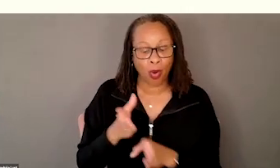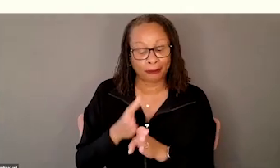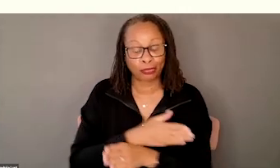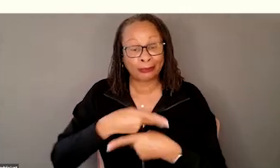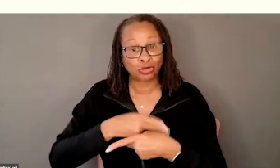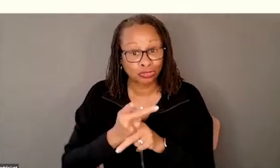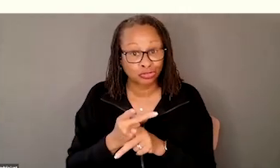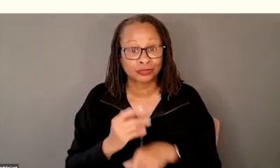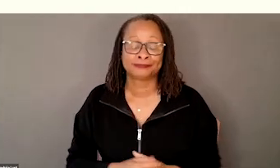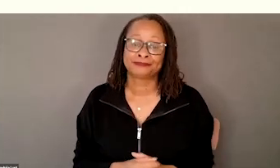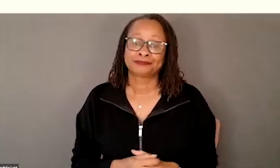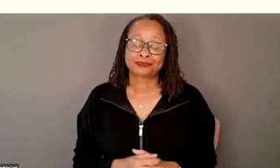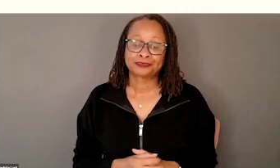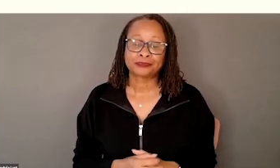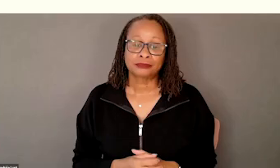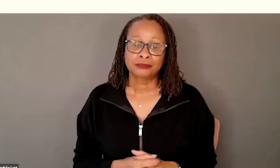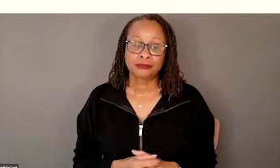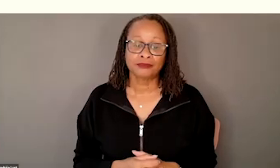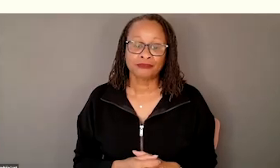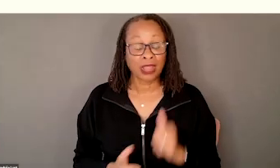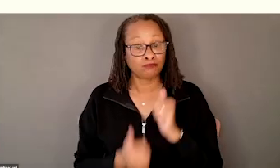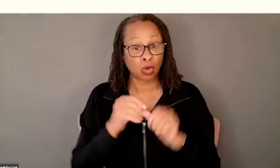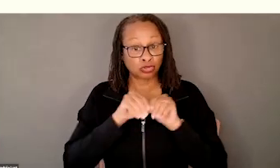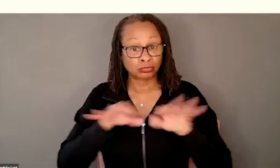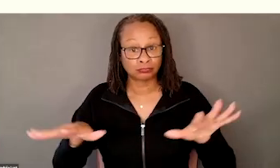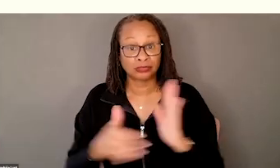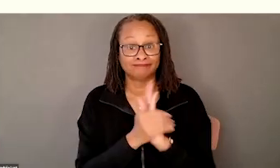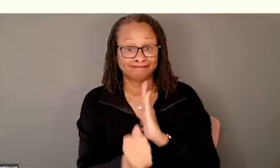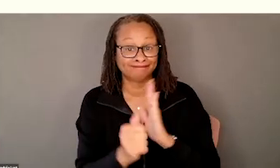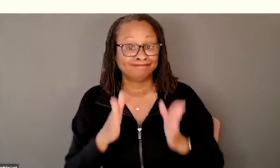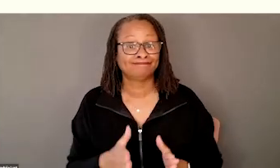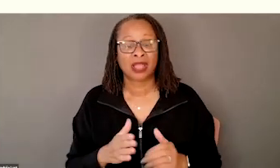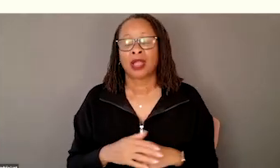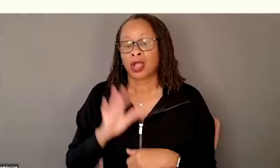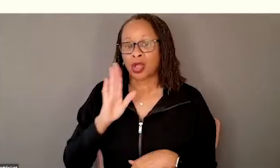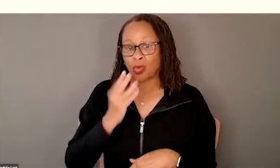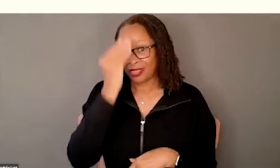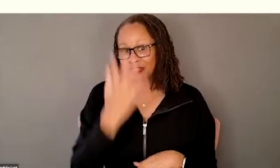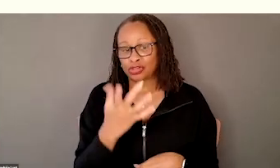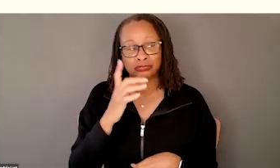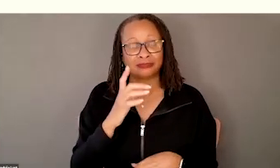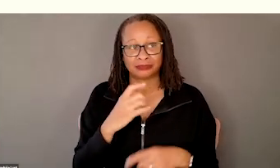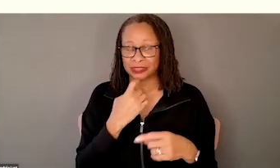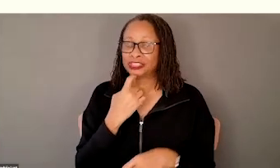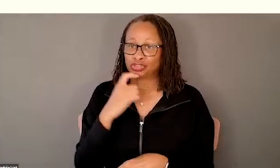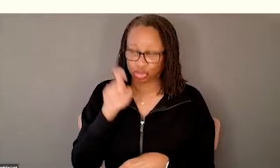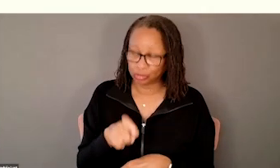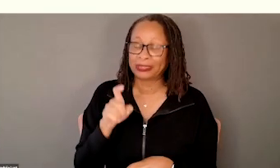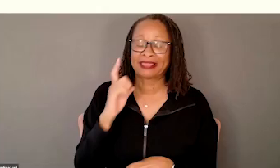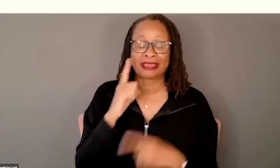pre-production. Most distribution experts will tell you that you should be thinking about